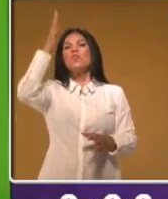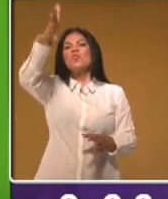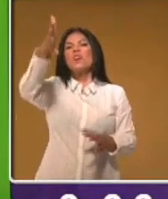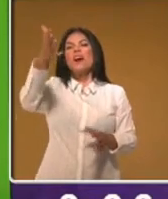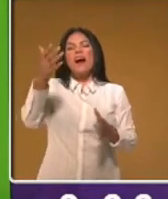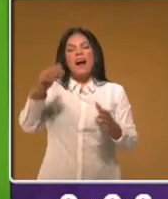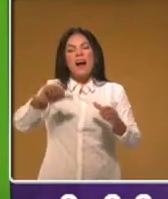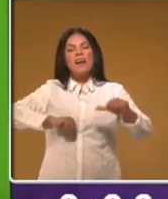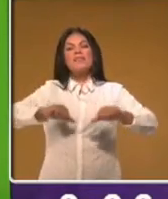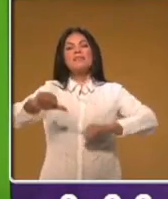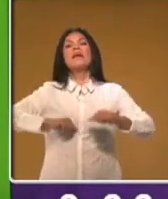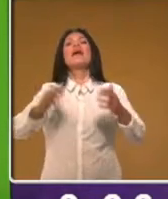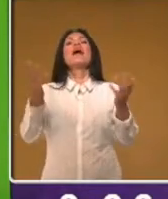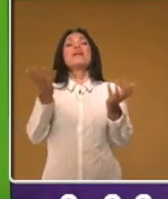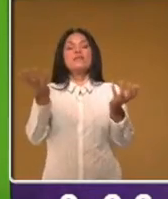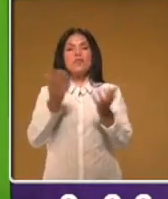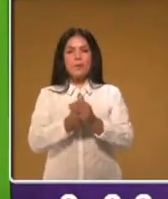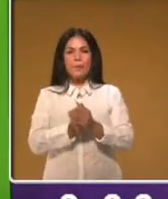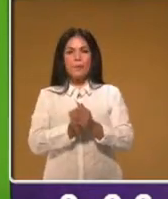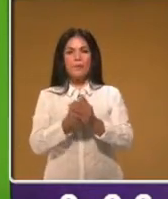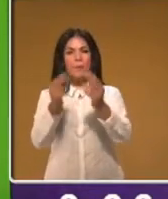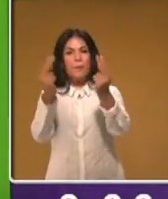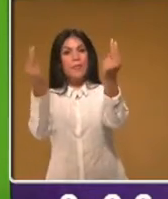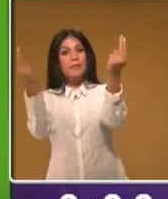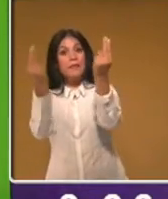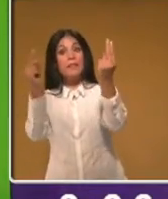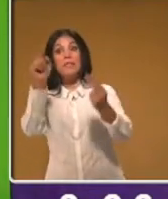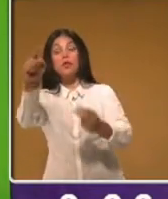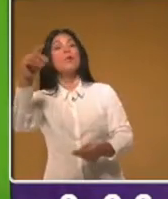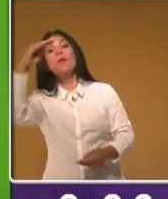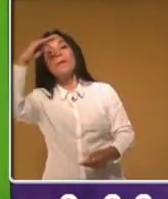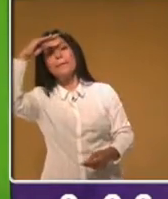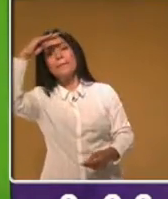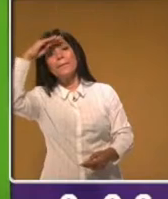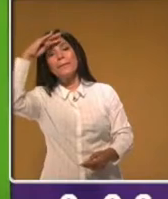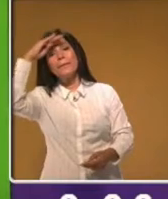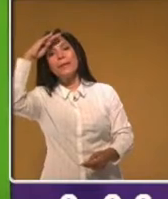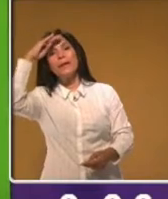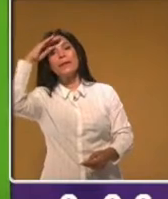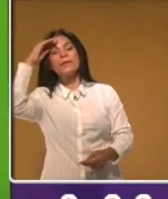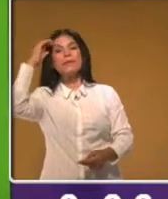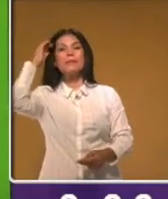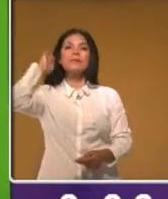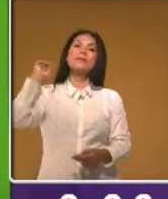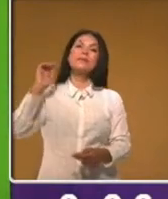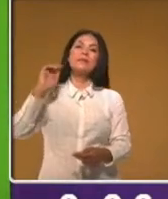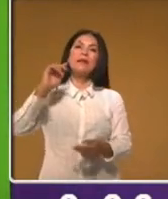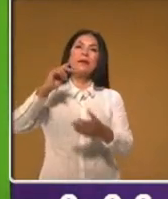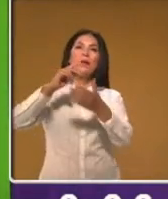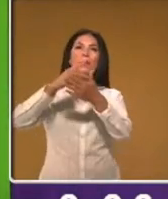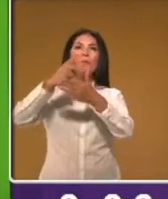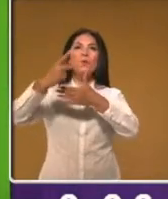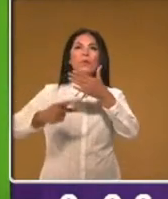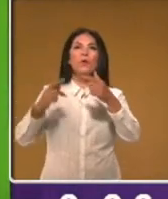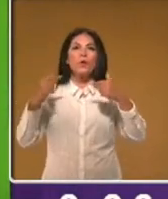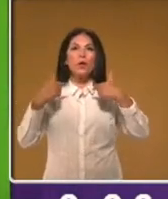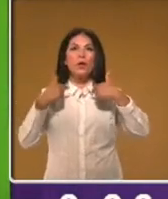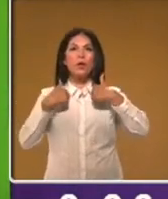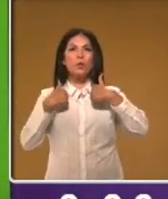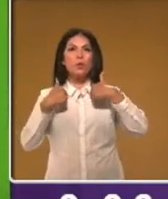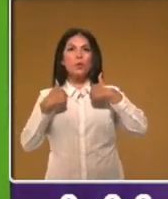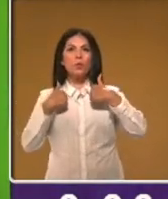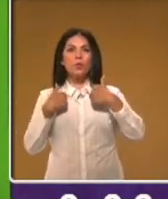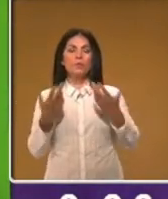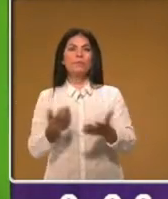it's necessary that you consider the last project that you were making when you were cursing